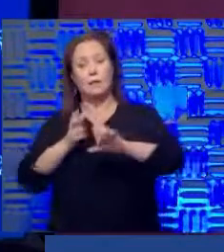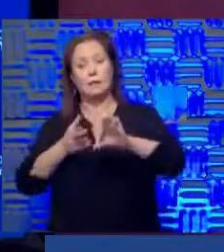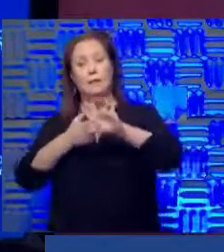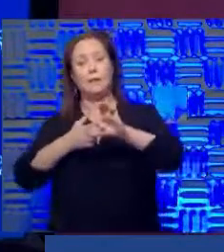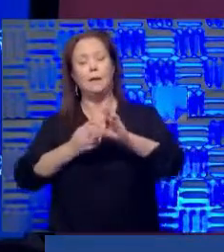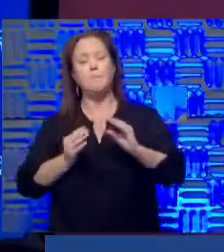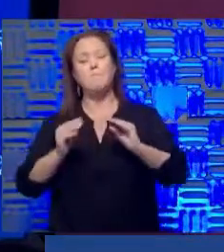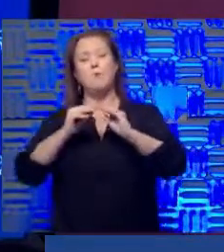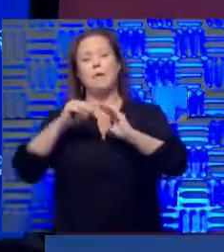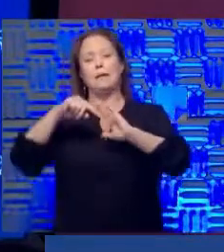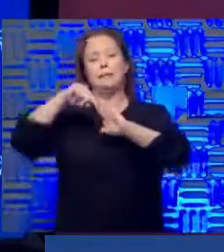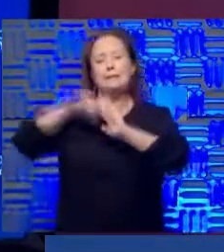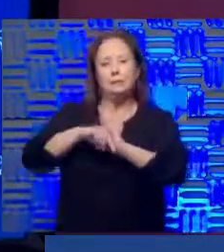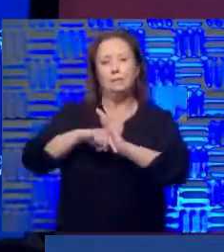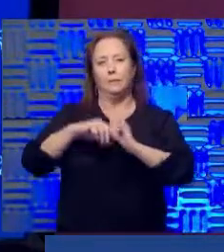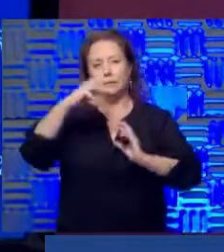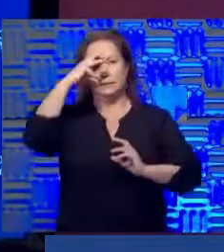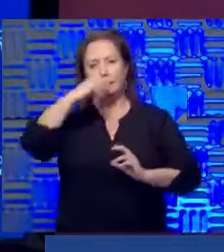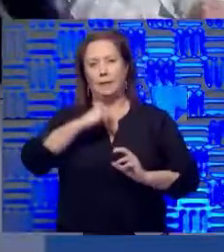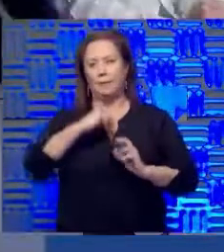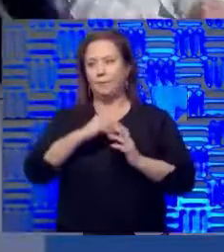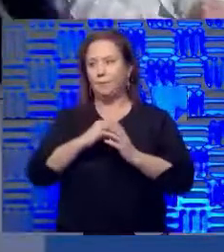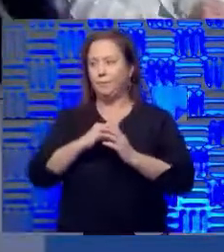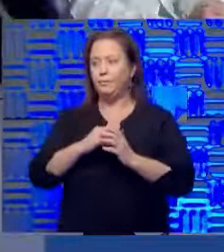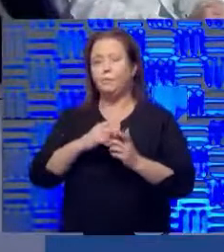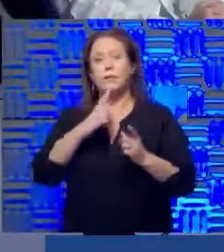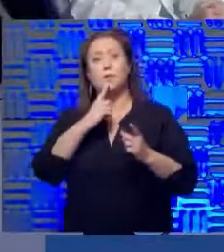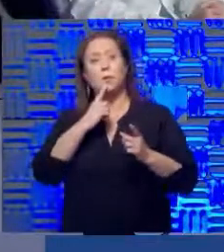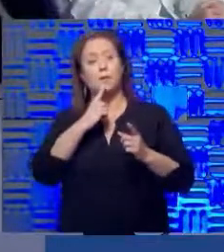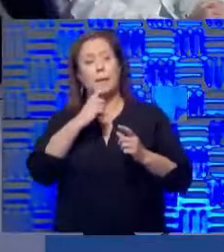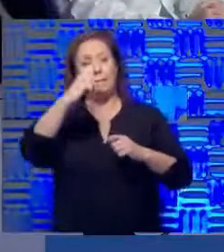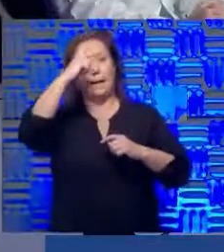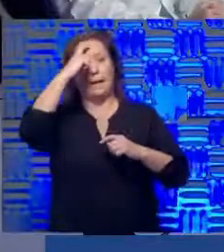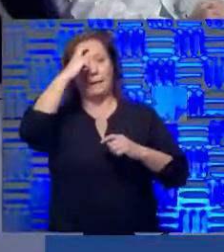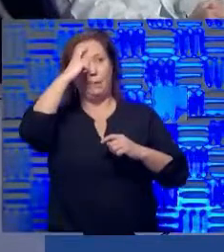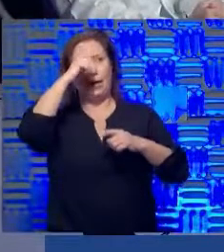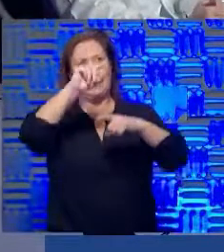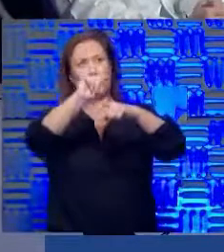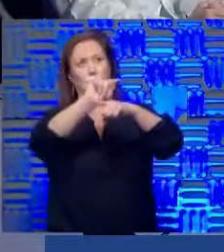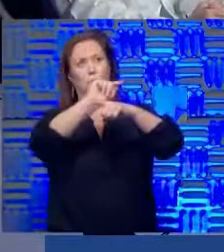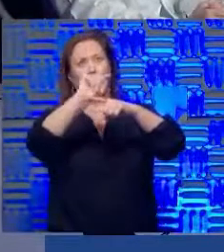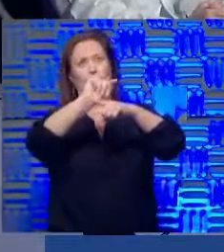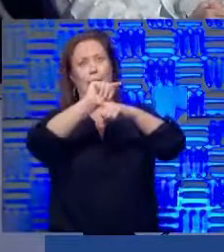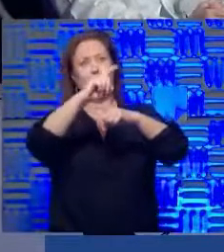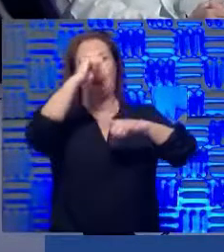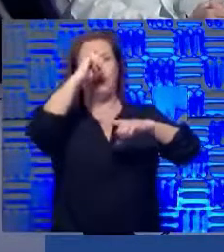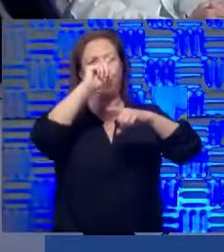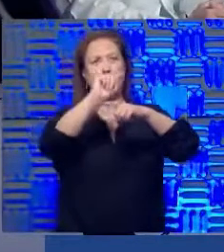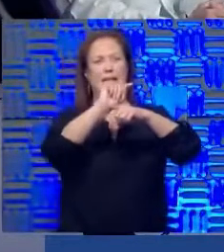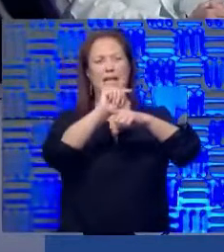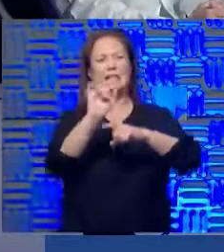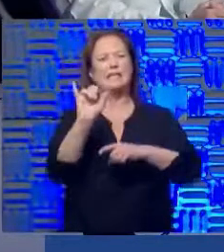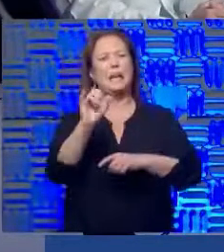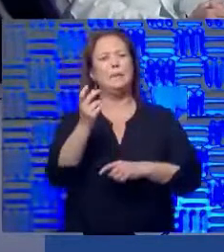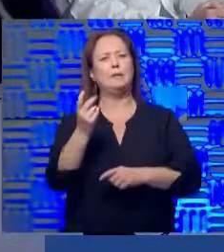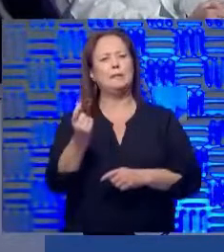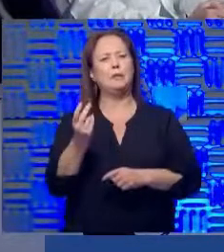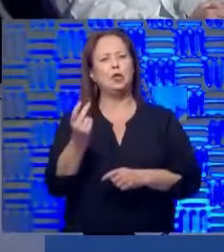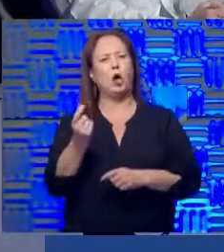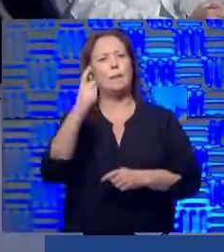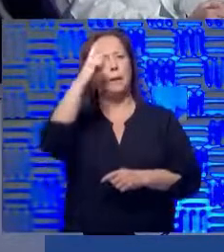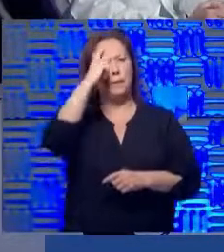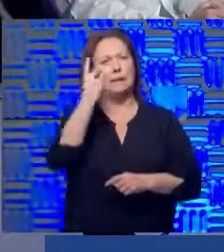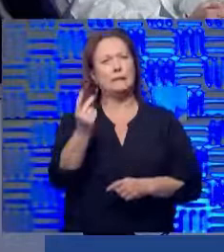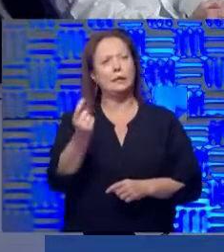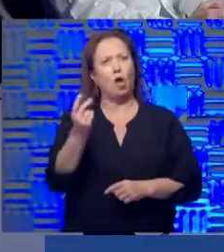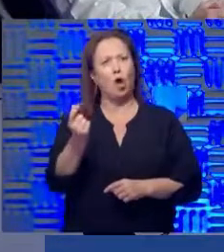deep and restful sleep. So really what you're saying is my brain has to be trained, so that just means my brain is like a dog. My brain's a dog. That's what you've